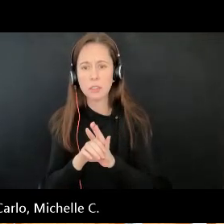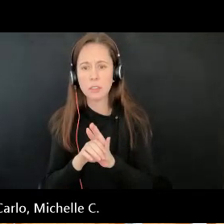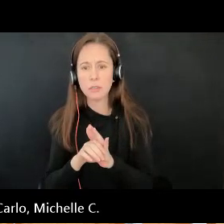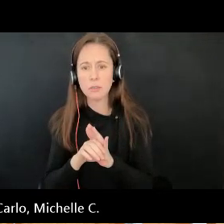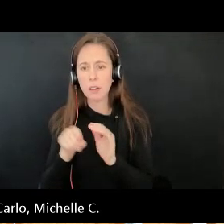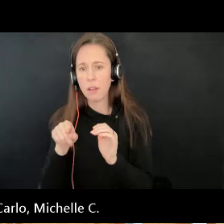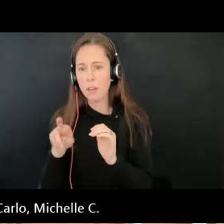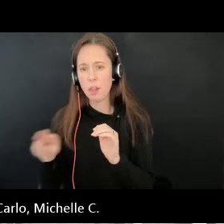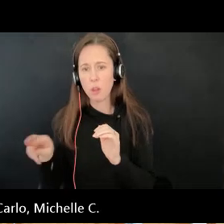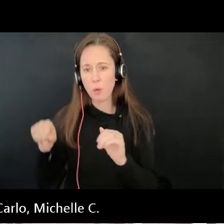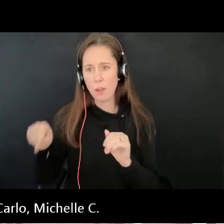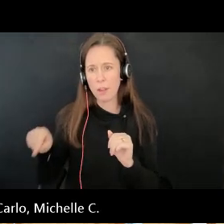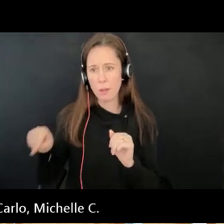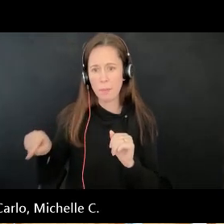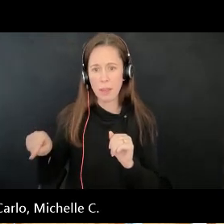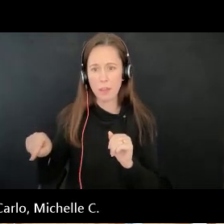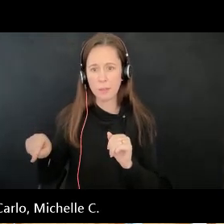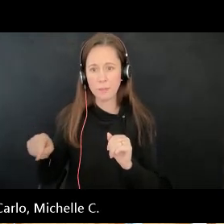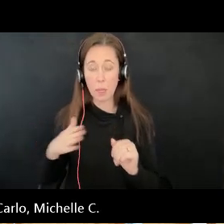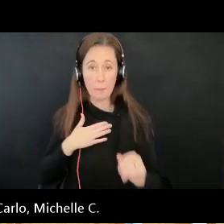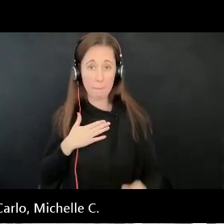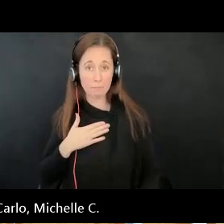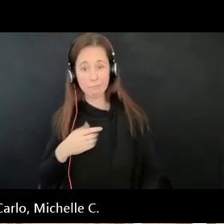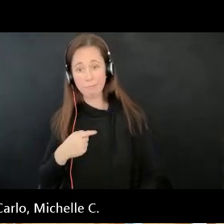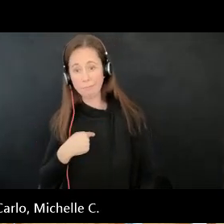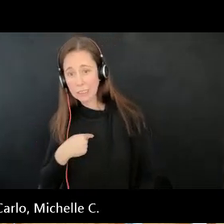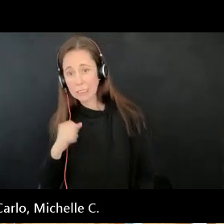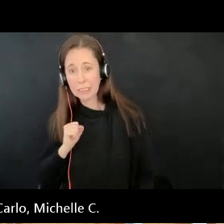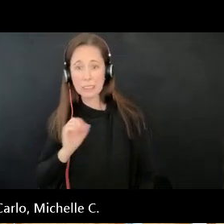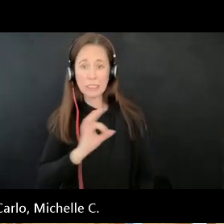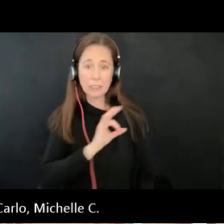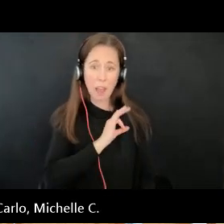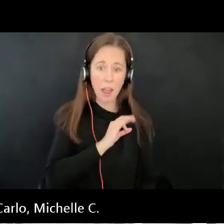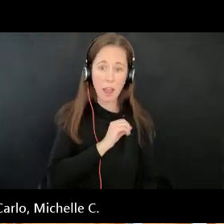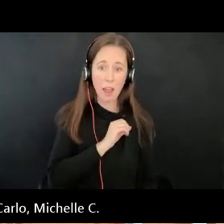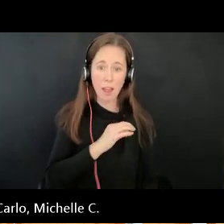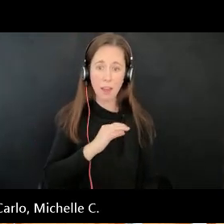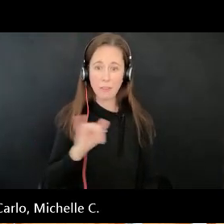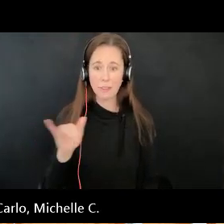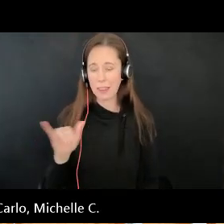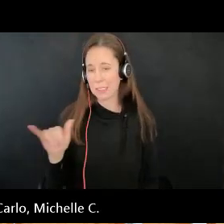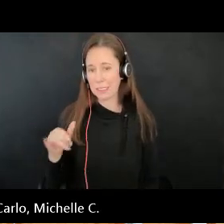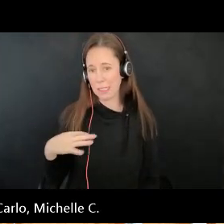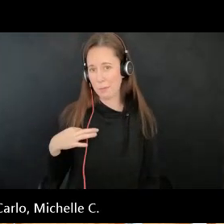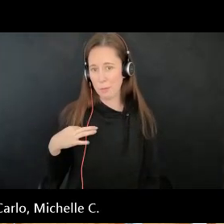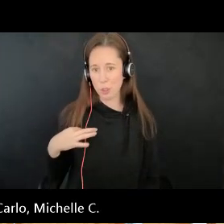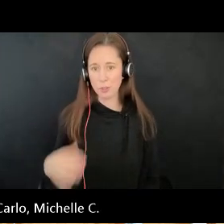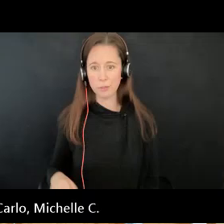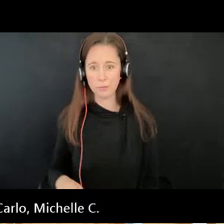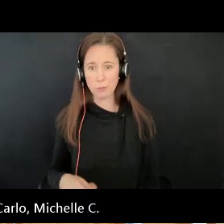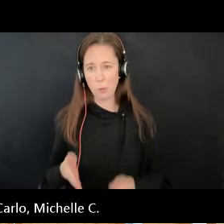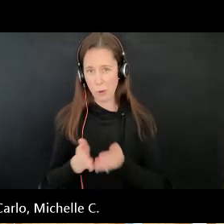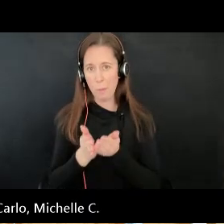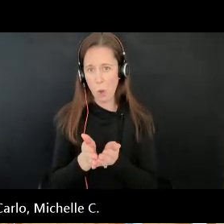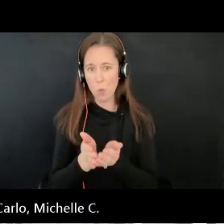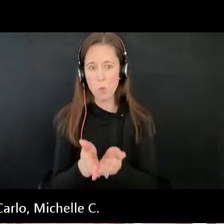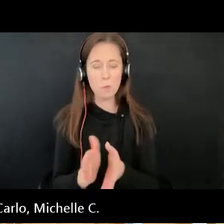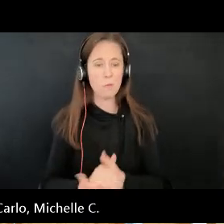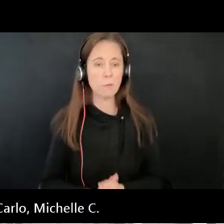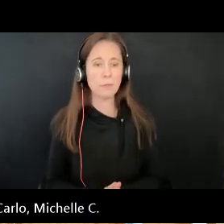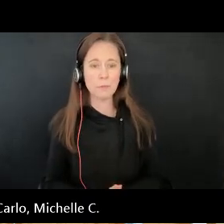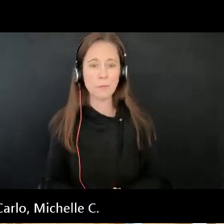me with my fellow staff members on our boats, all decked out in the same t-shirt that day. In this role,